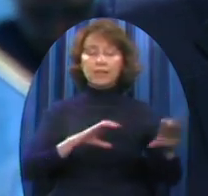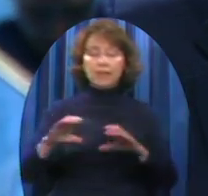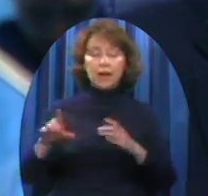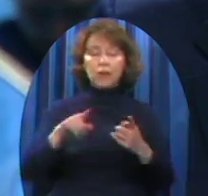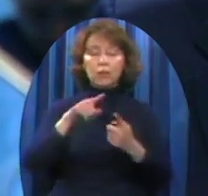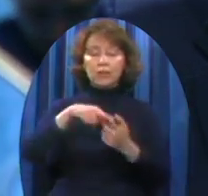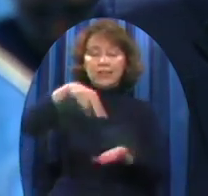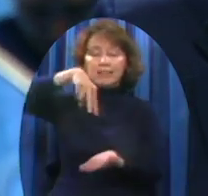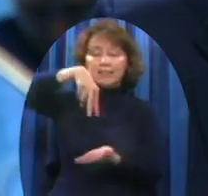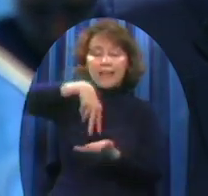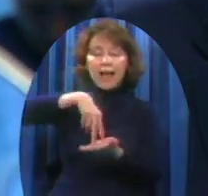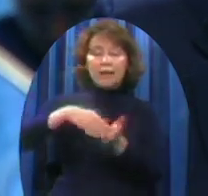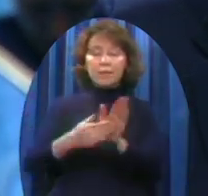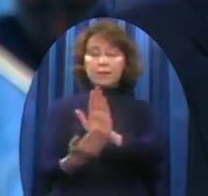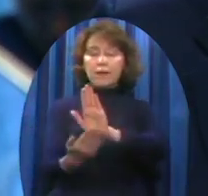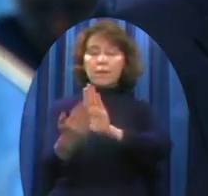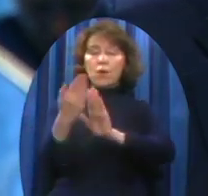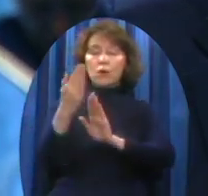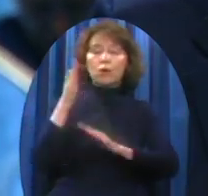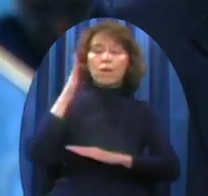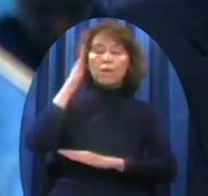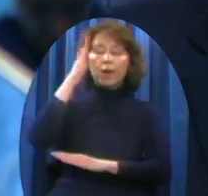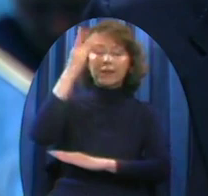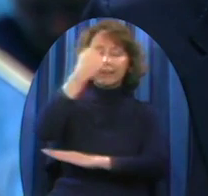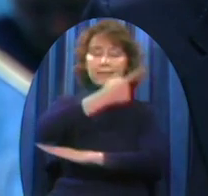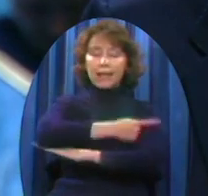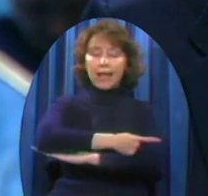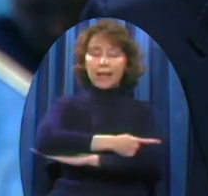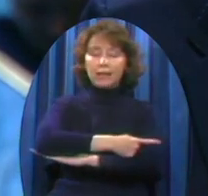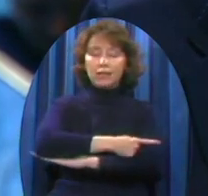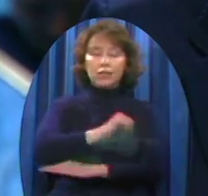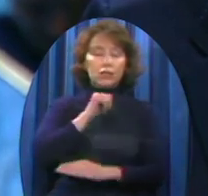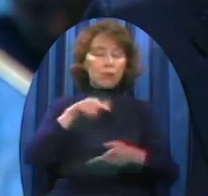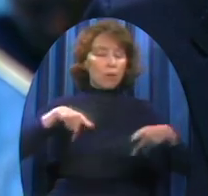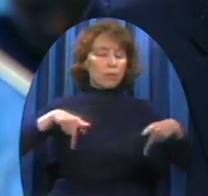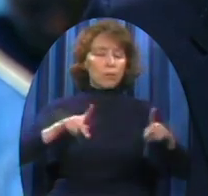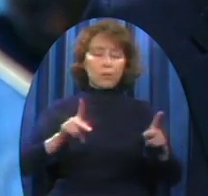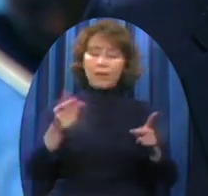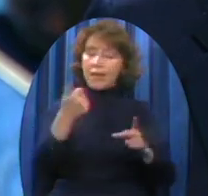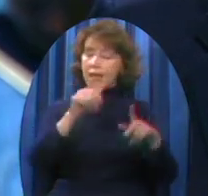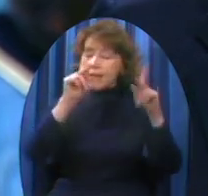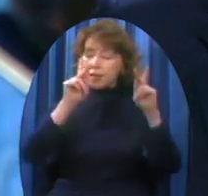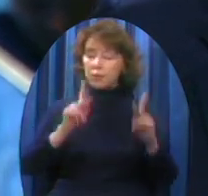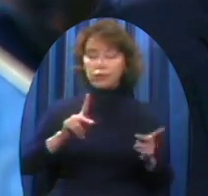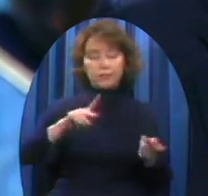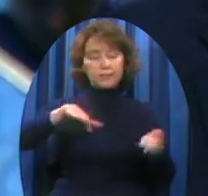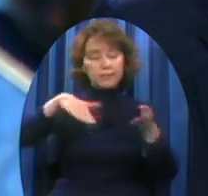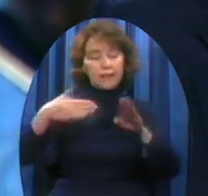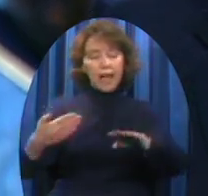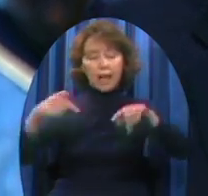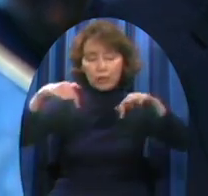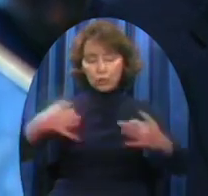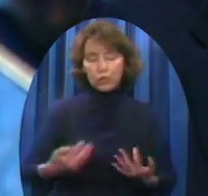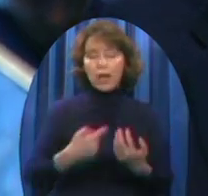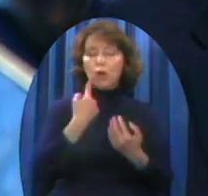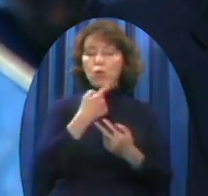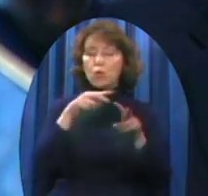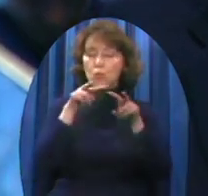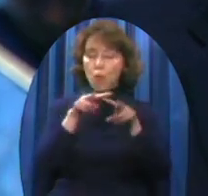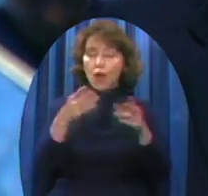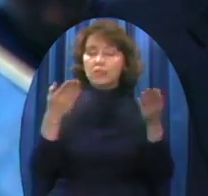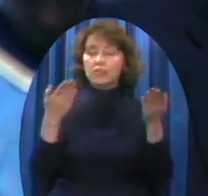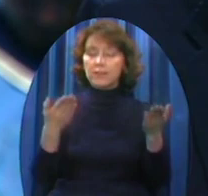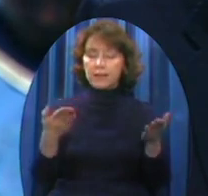in your presence one day. Don't let anybody die and go to hell who heard the message. But may the blood of Jesus cleanse them from